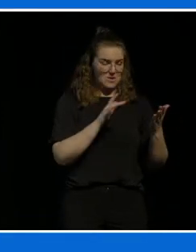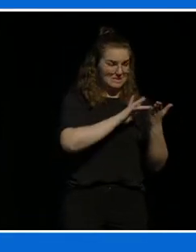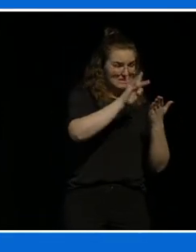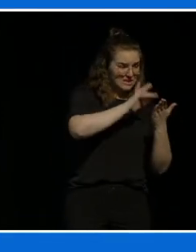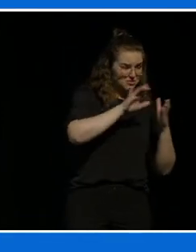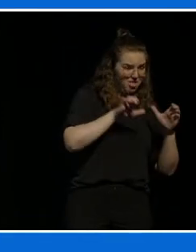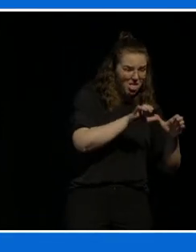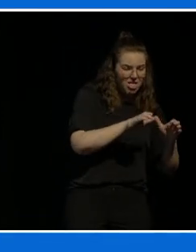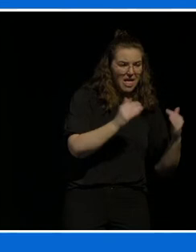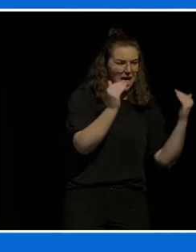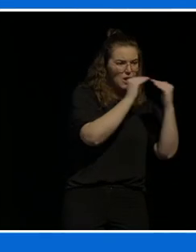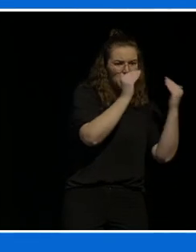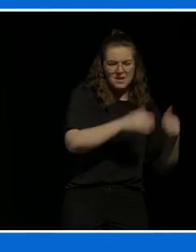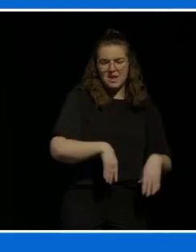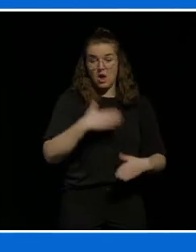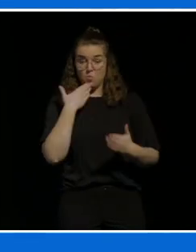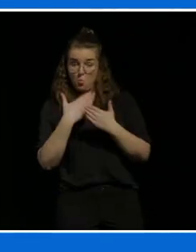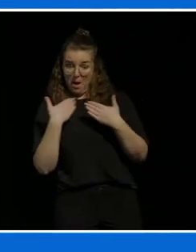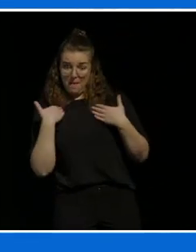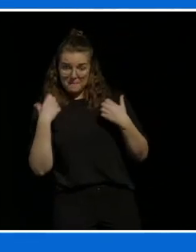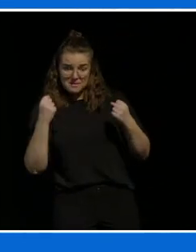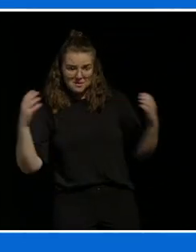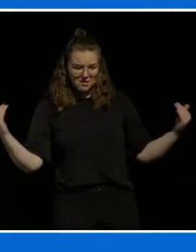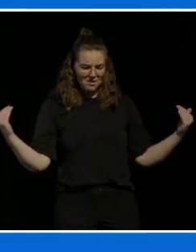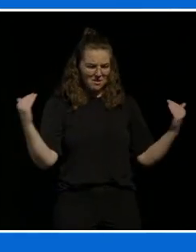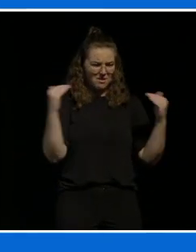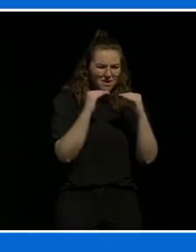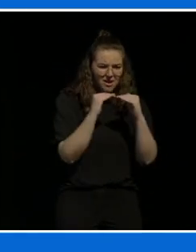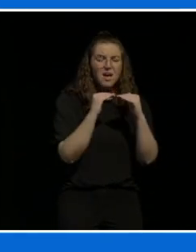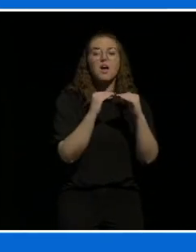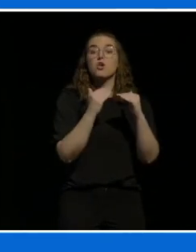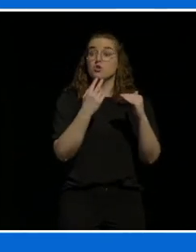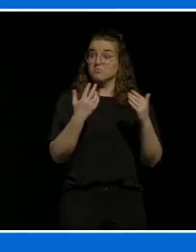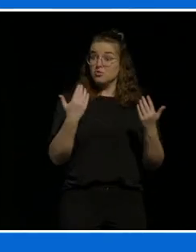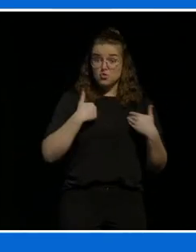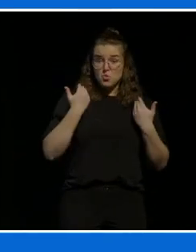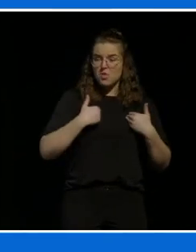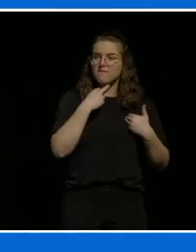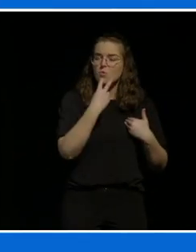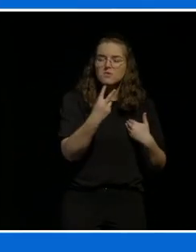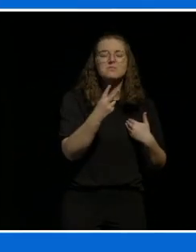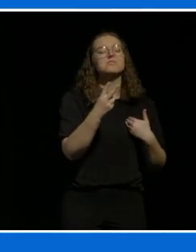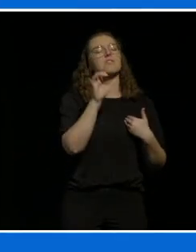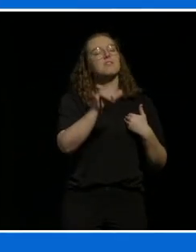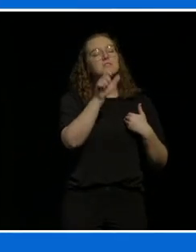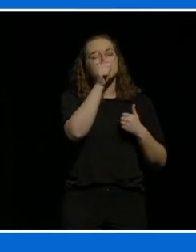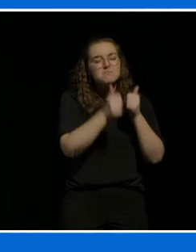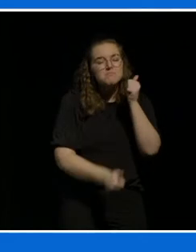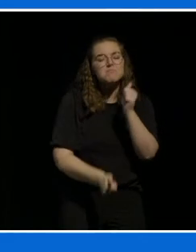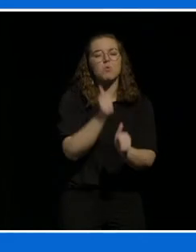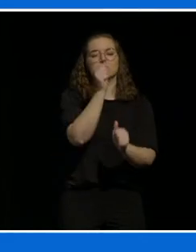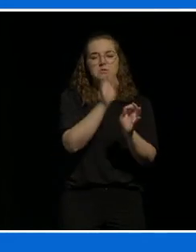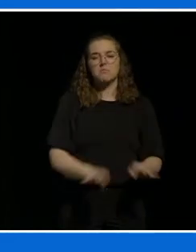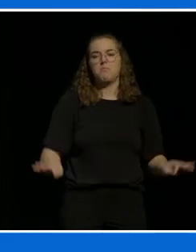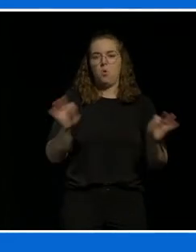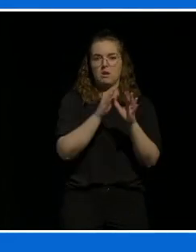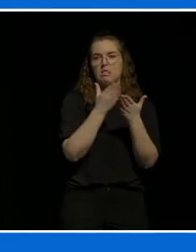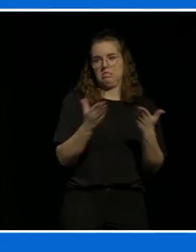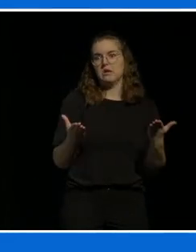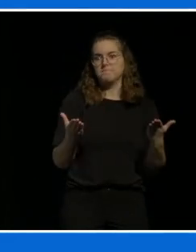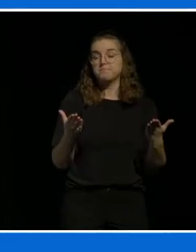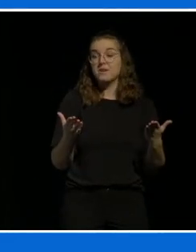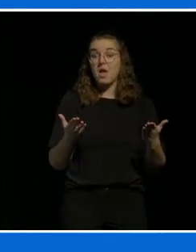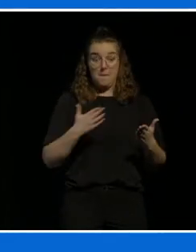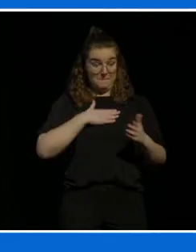digital equity and digital well-being, youth voices need to be the most important thing that we are elevating in the space. And every day, my team